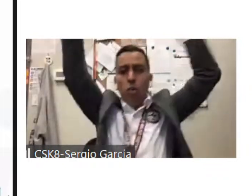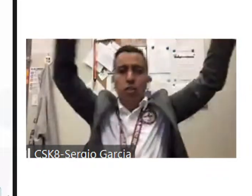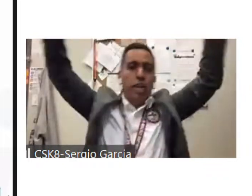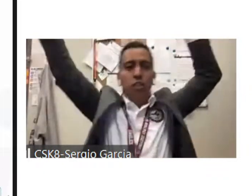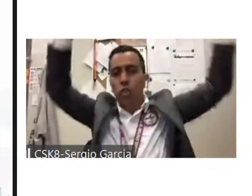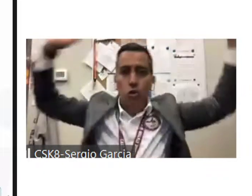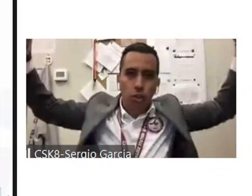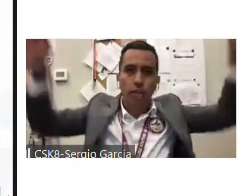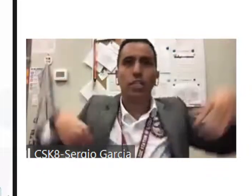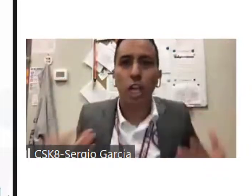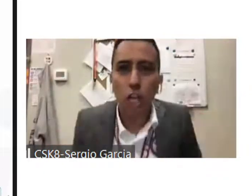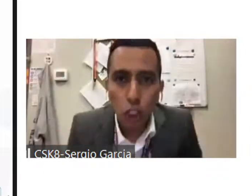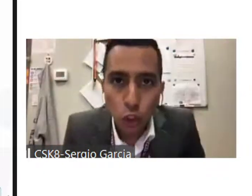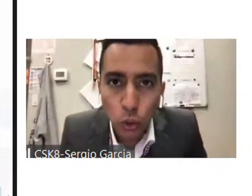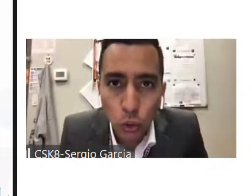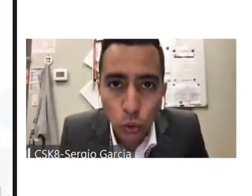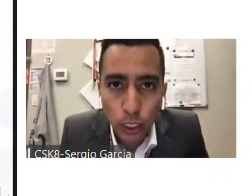dance?